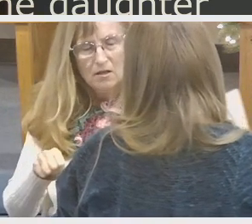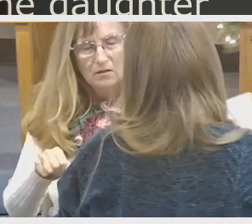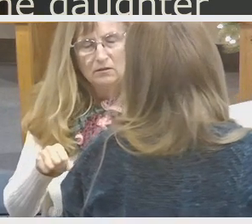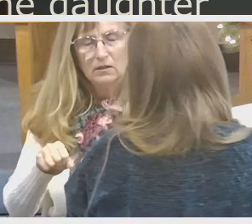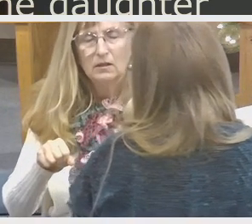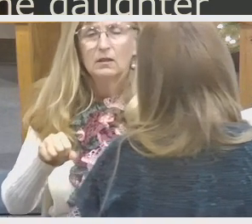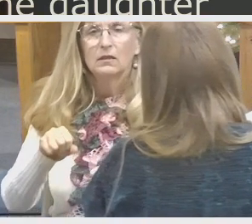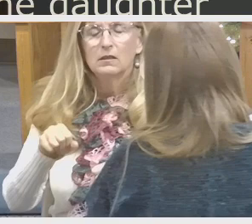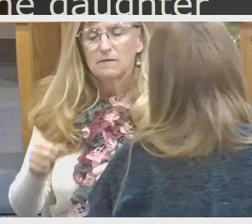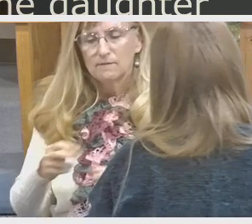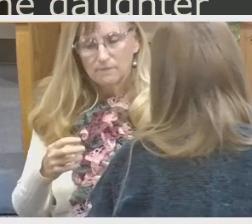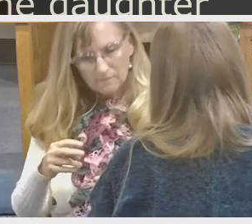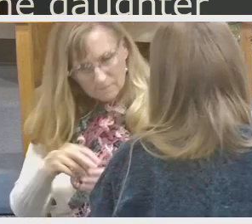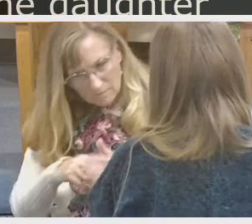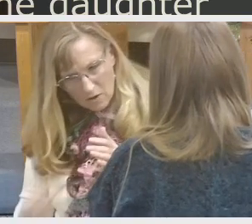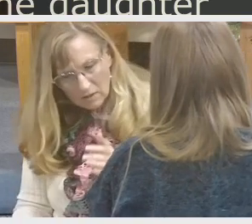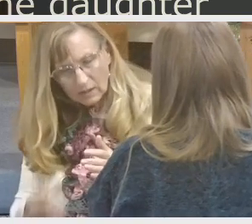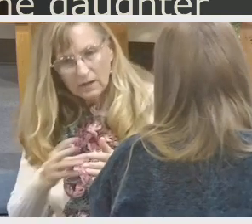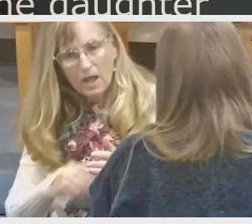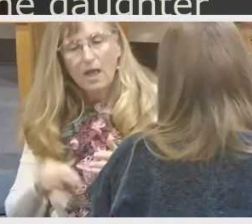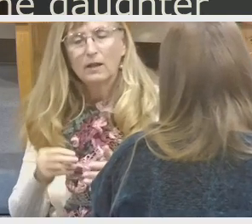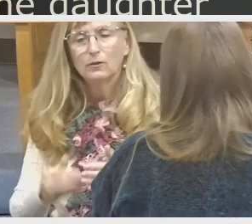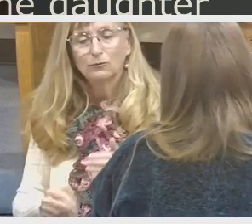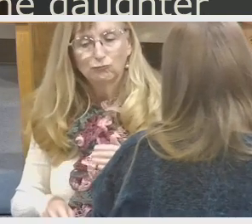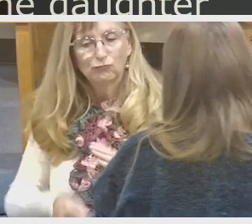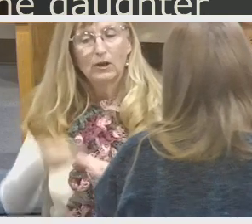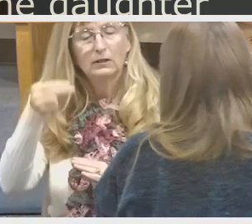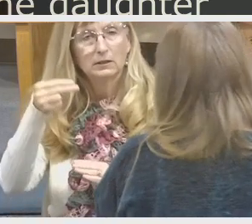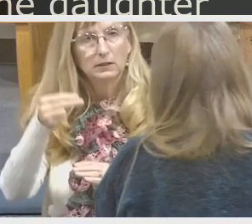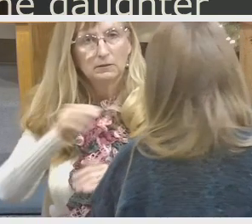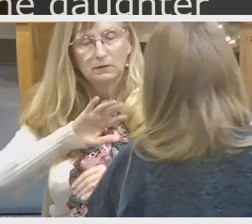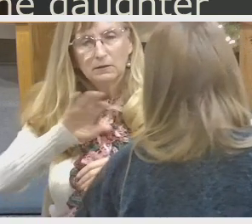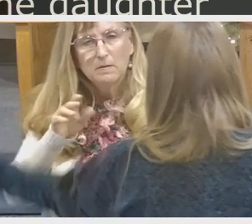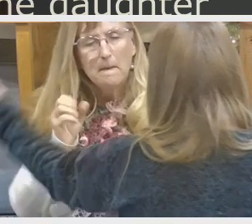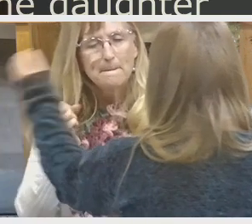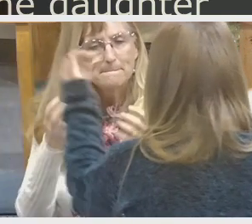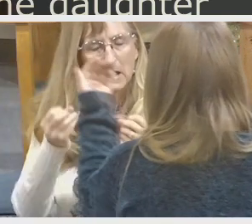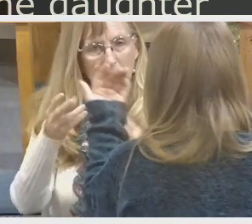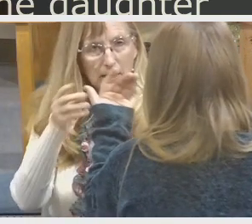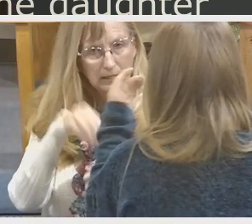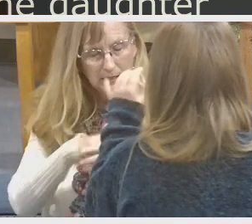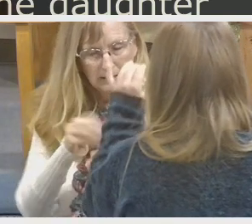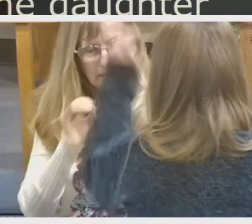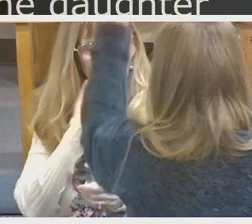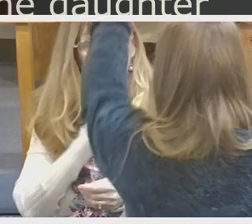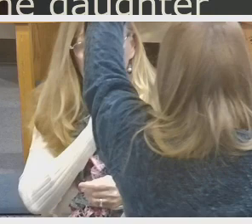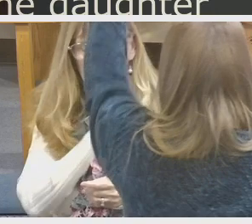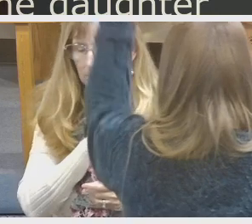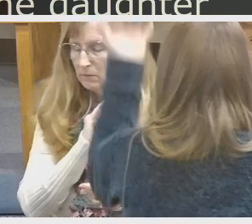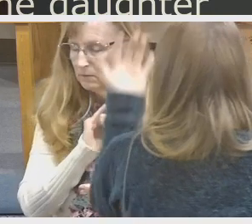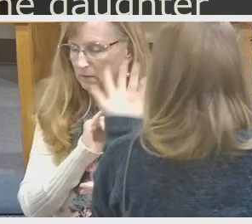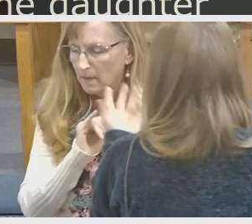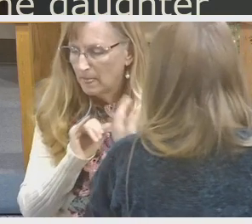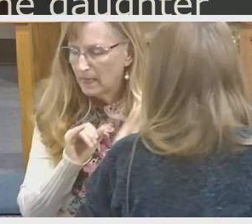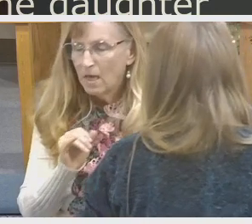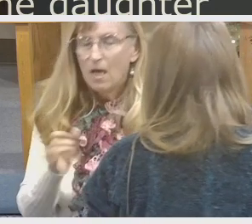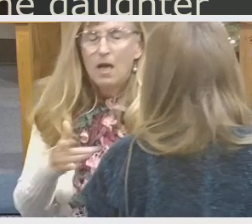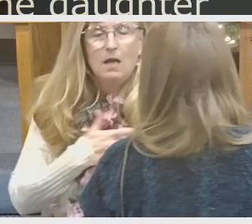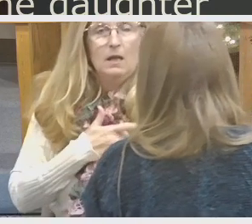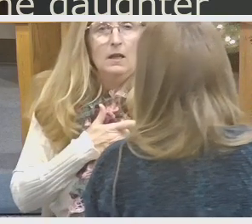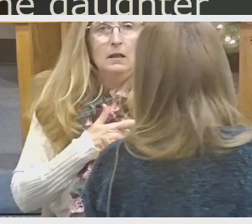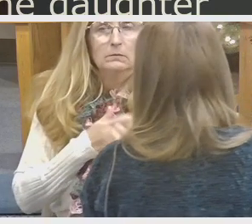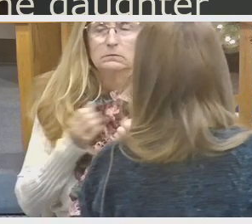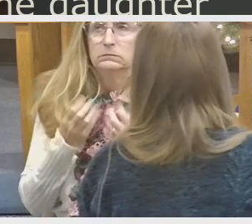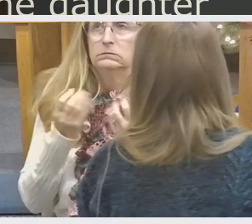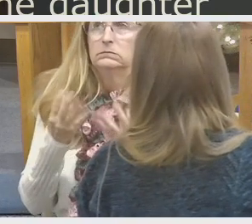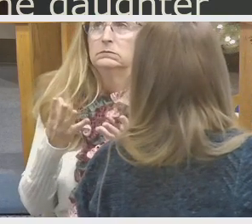Israel, and to be a sign that will be spoken against, so that the thoughts of many hearts will be revealed,